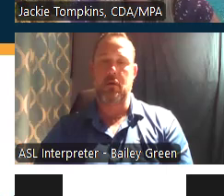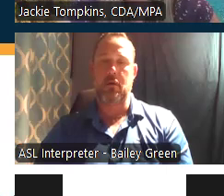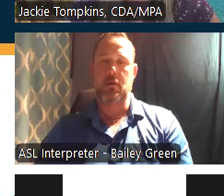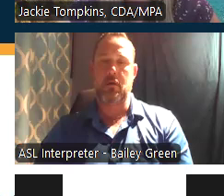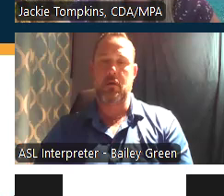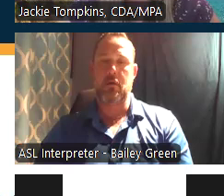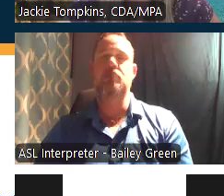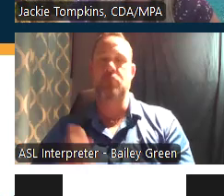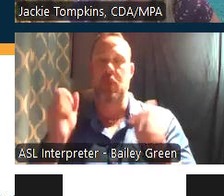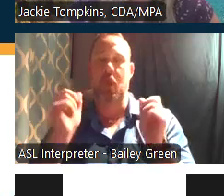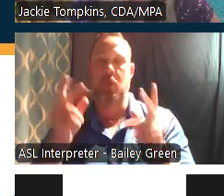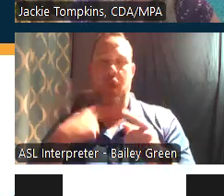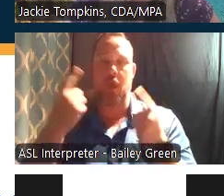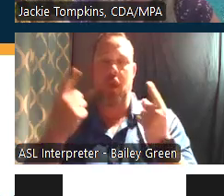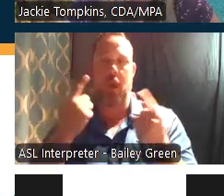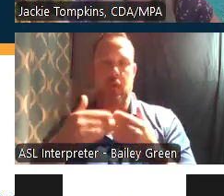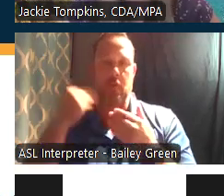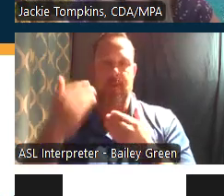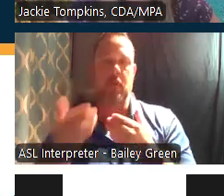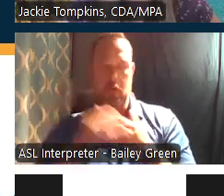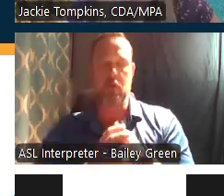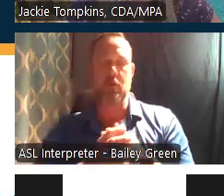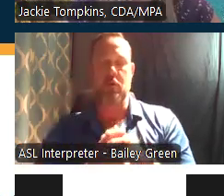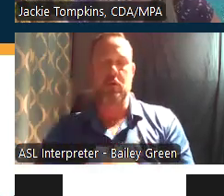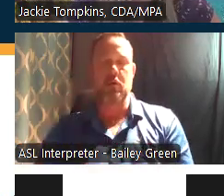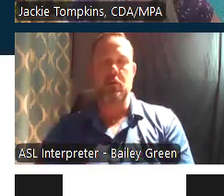All right, I think we are good to move forward.